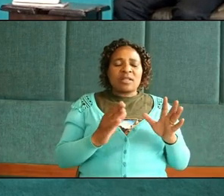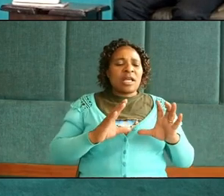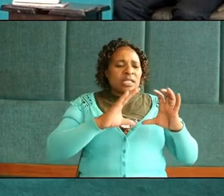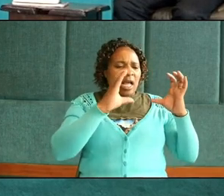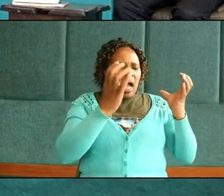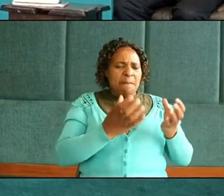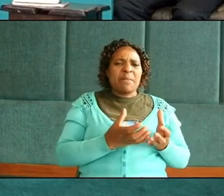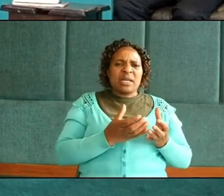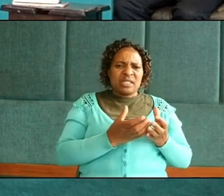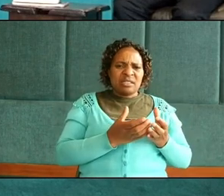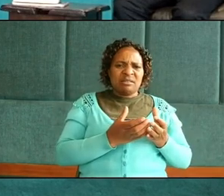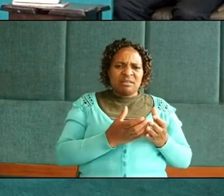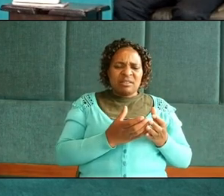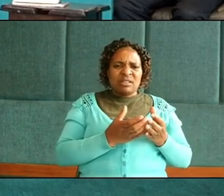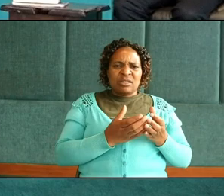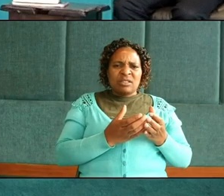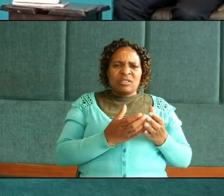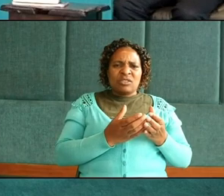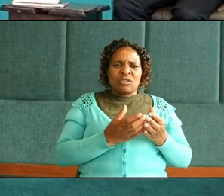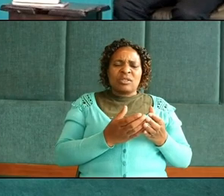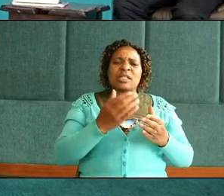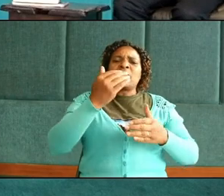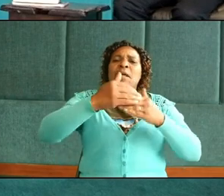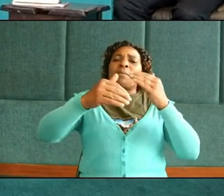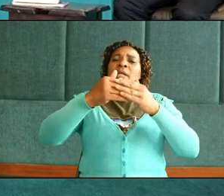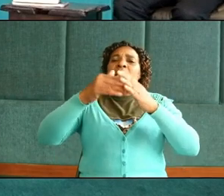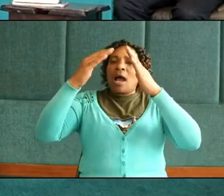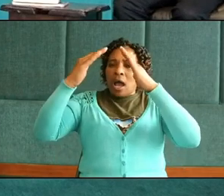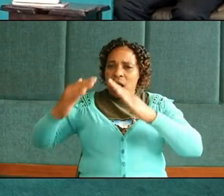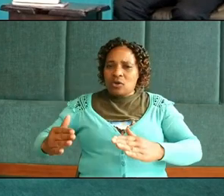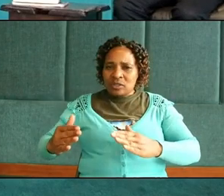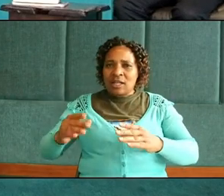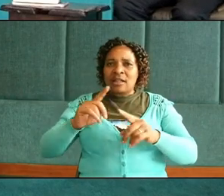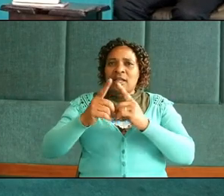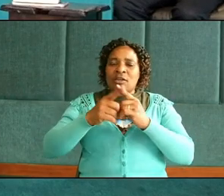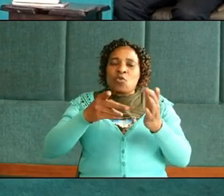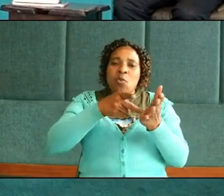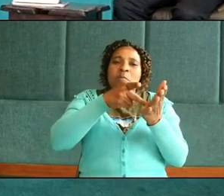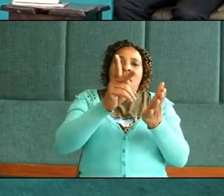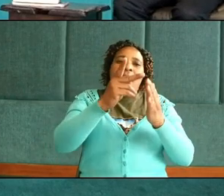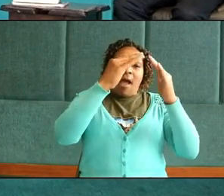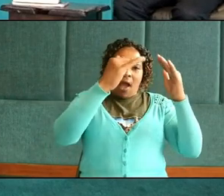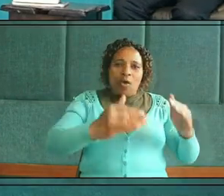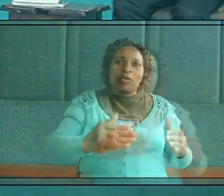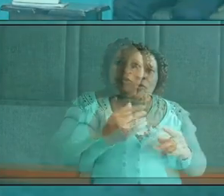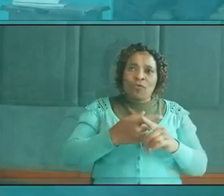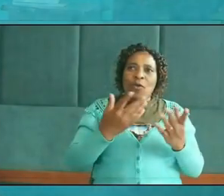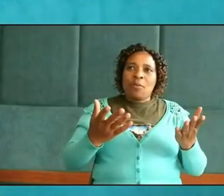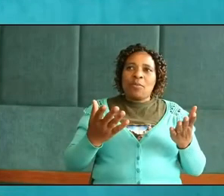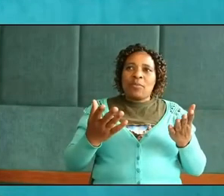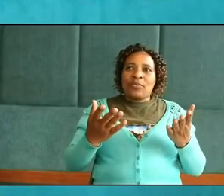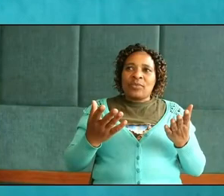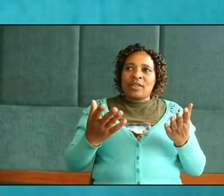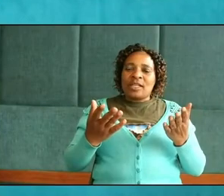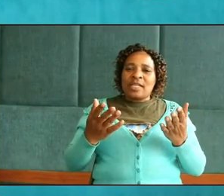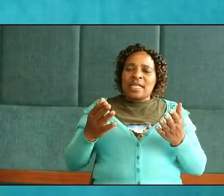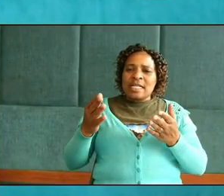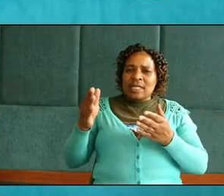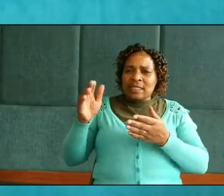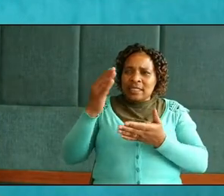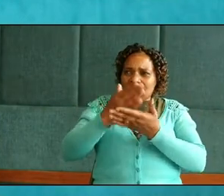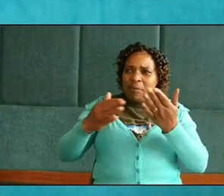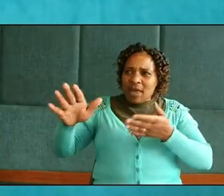company. So like they build a house, then you can buy a house from like that specific